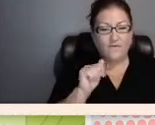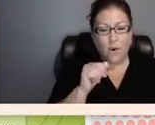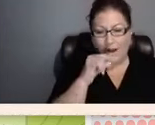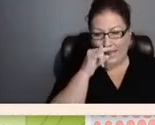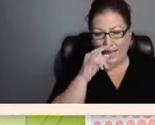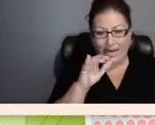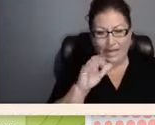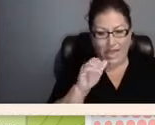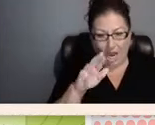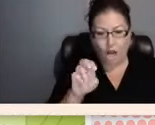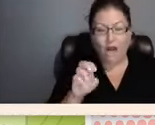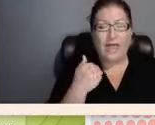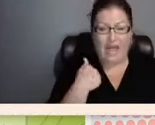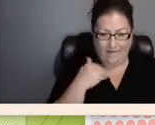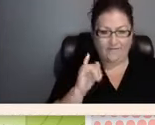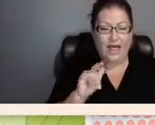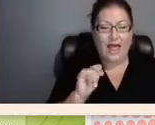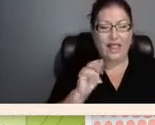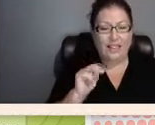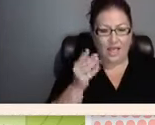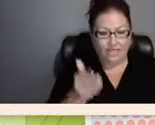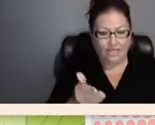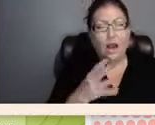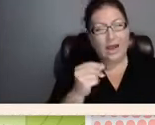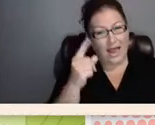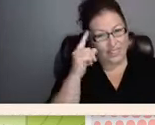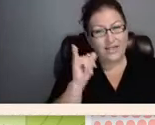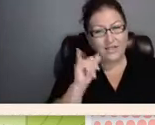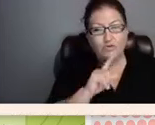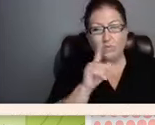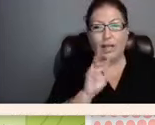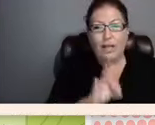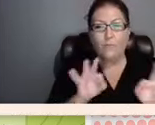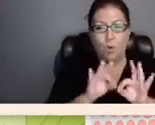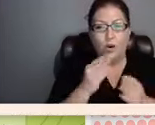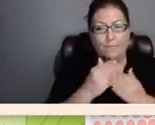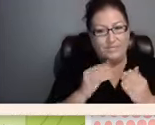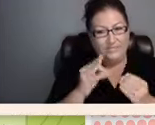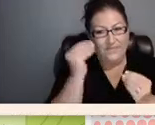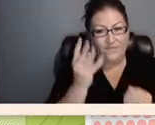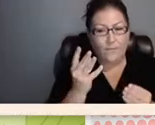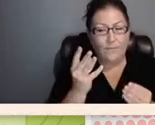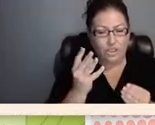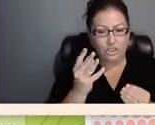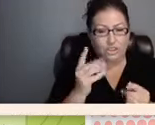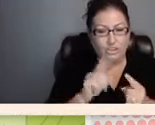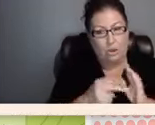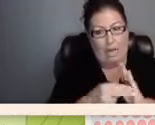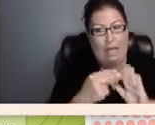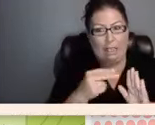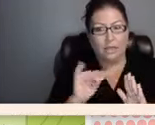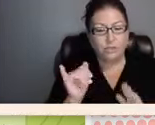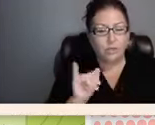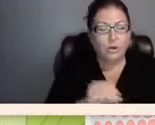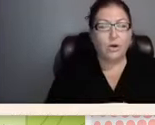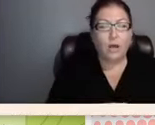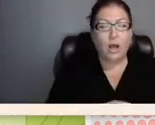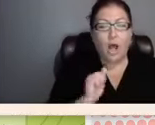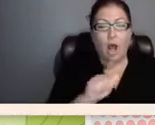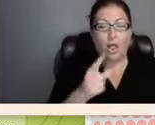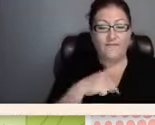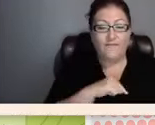as well. And I think that that's a real important piece of information to highlight too, is all of our websites